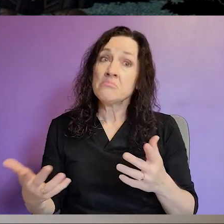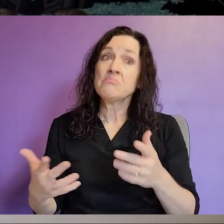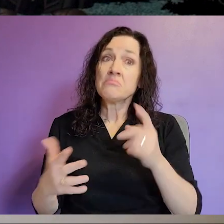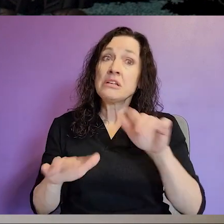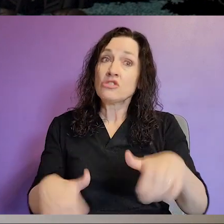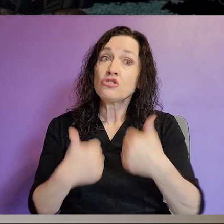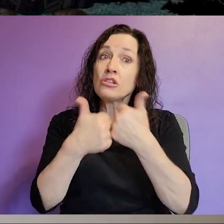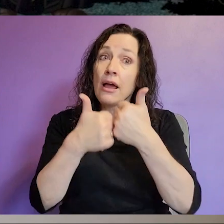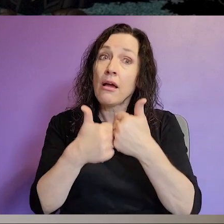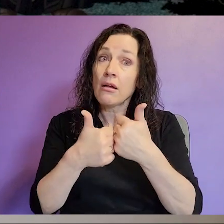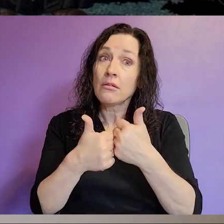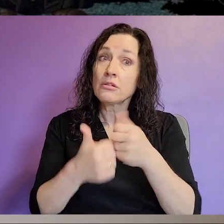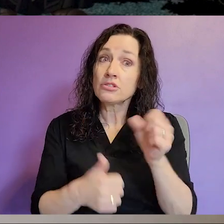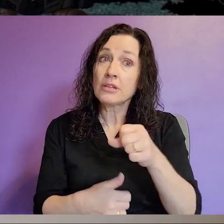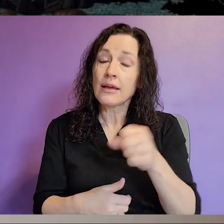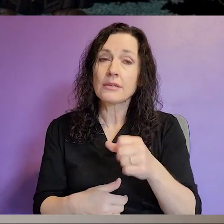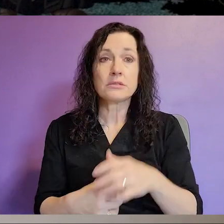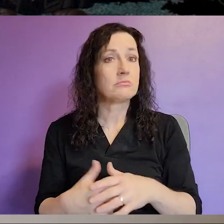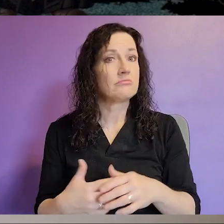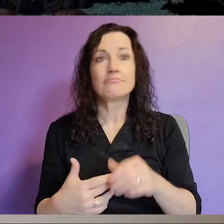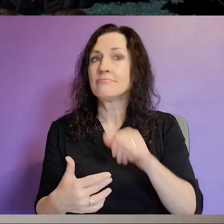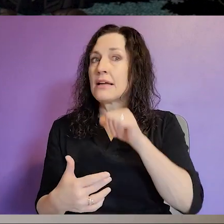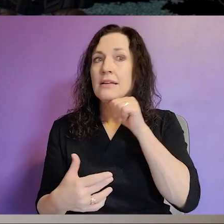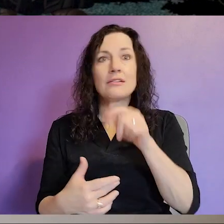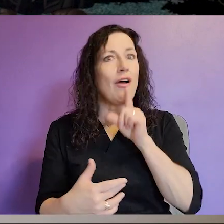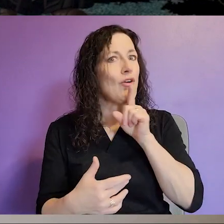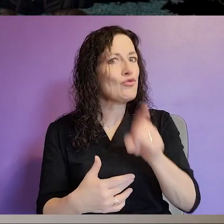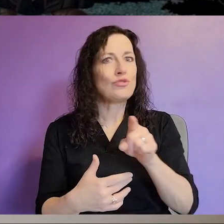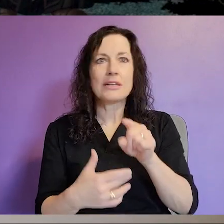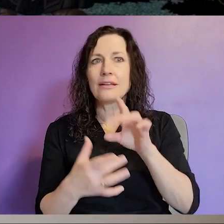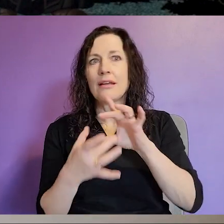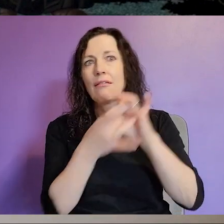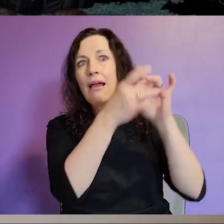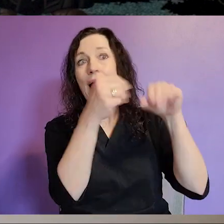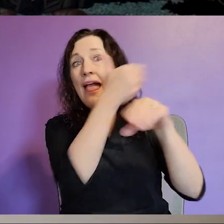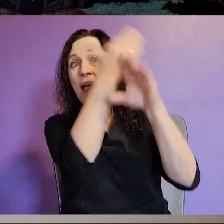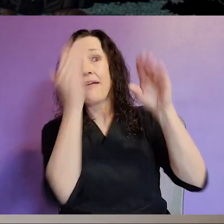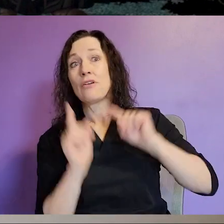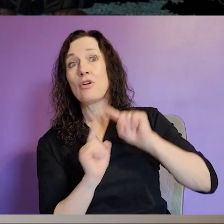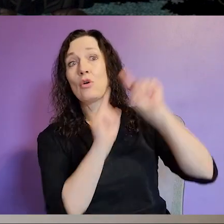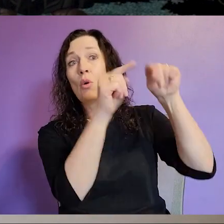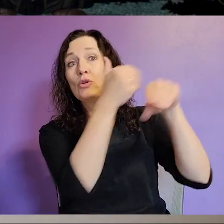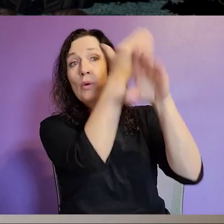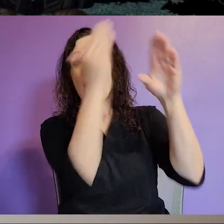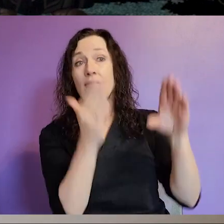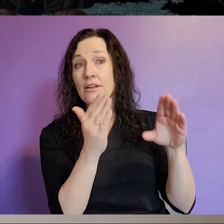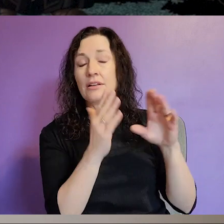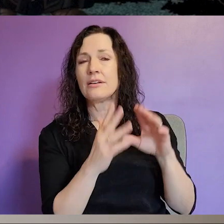So it's a challenging gospel. Is it about heaven?